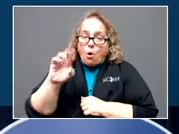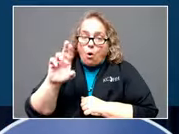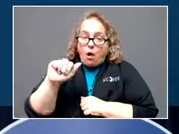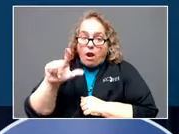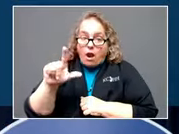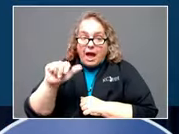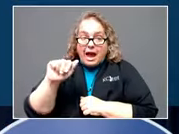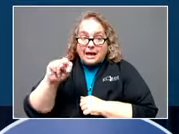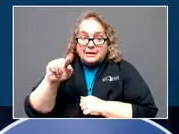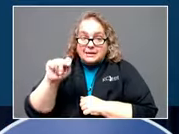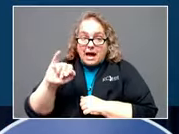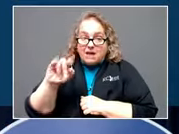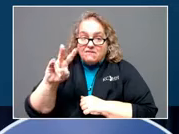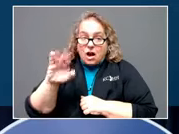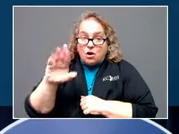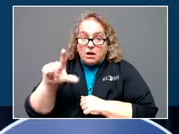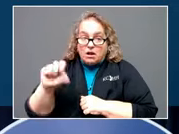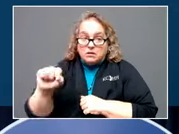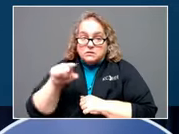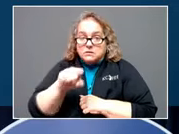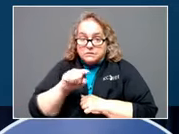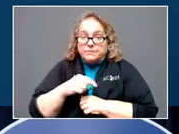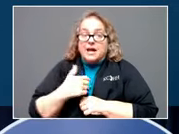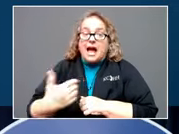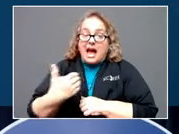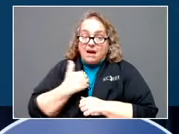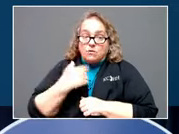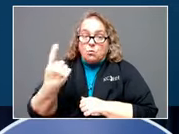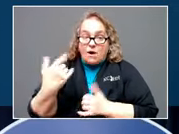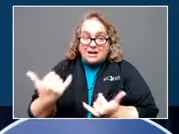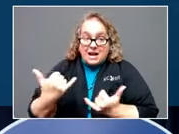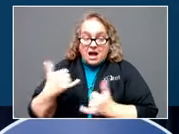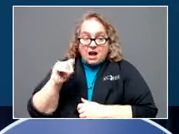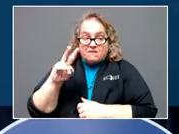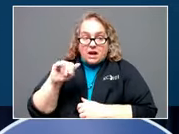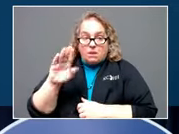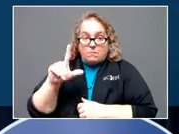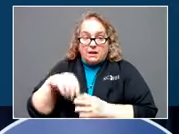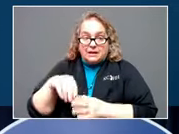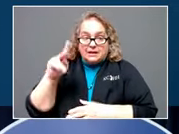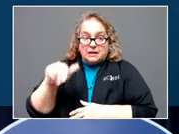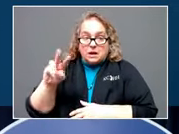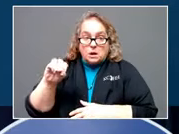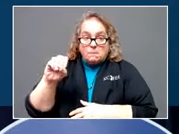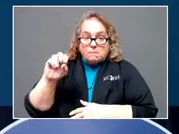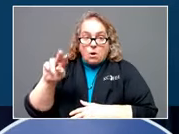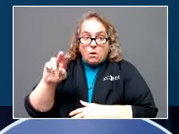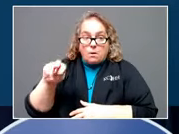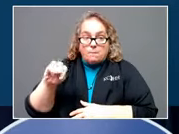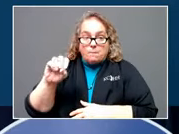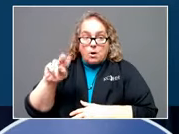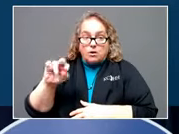molnupiravir. Molnupiravir is now available in Kentucky, at least on a very limited basis for today. So today was the first day it was